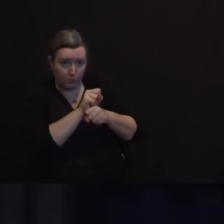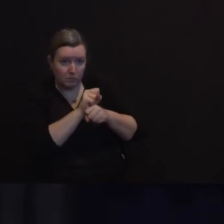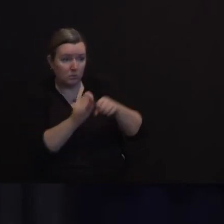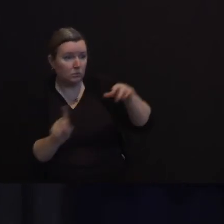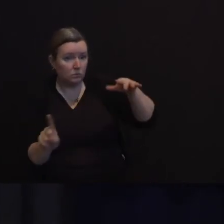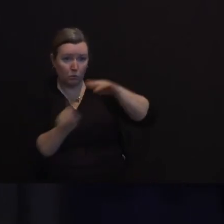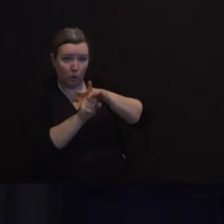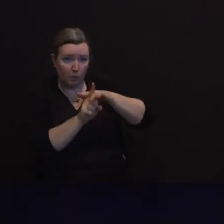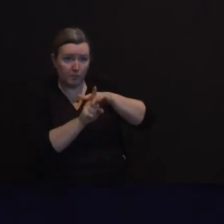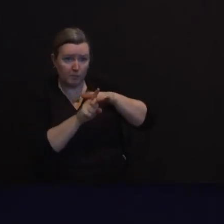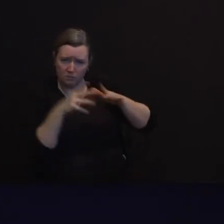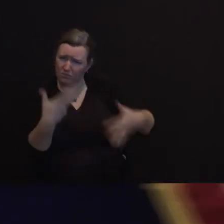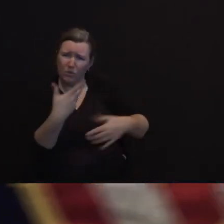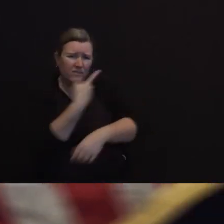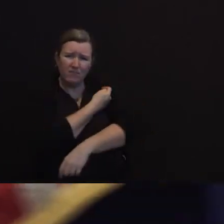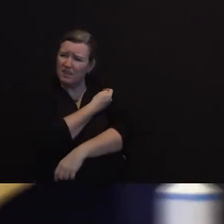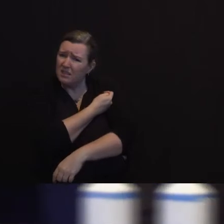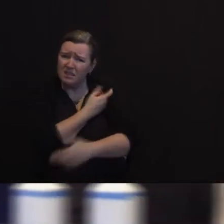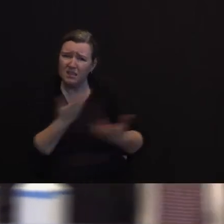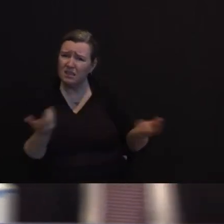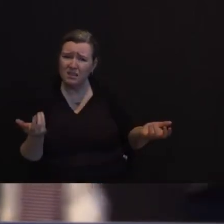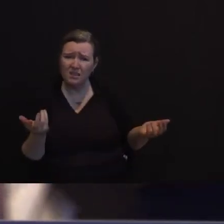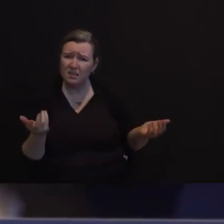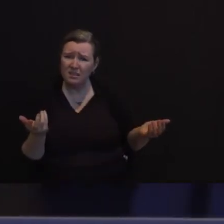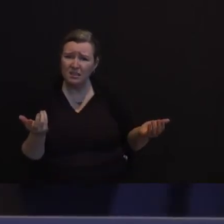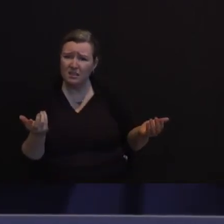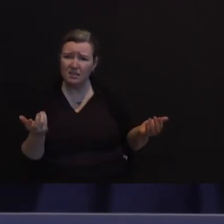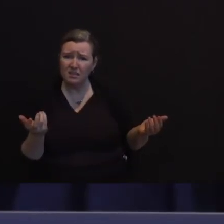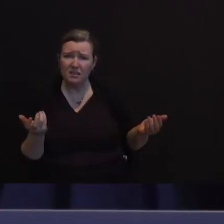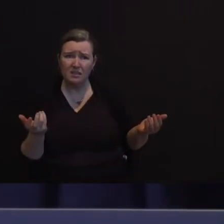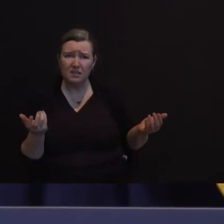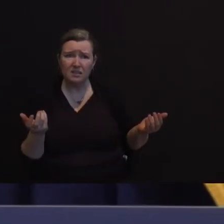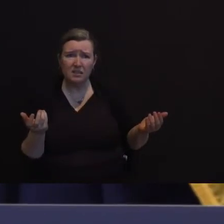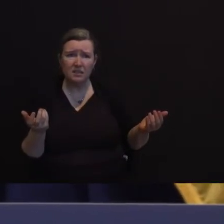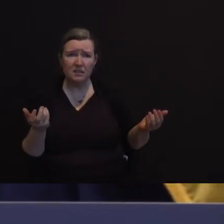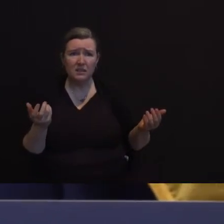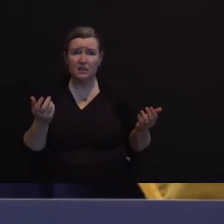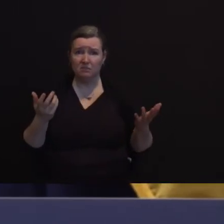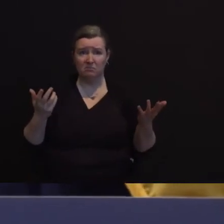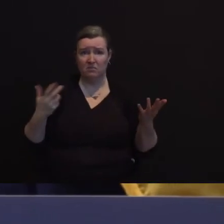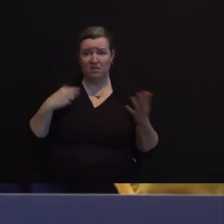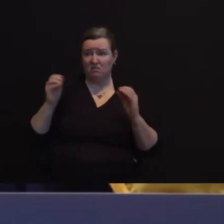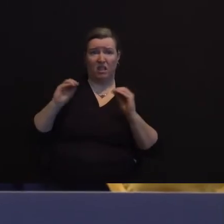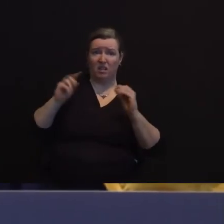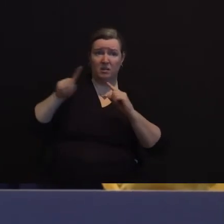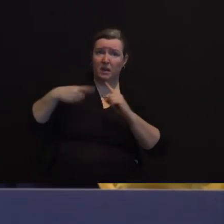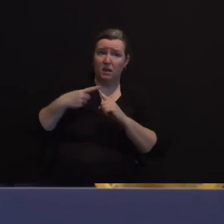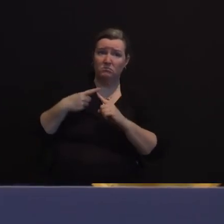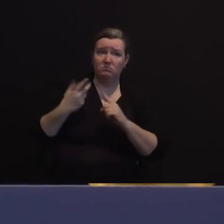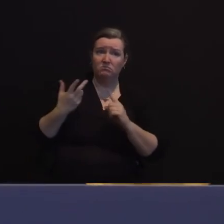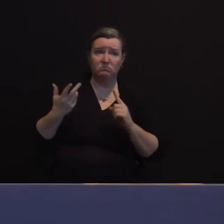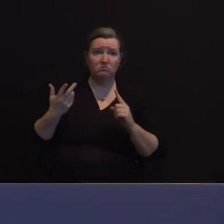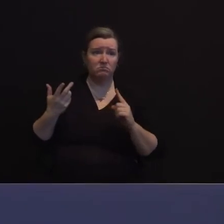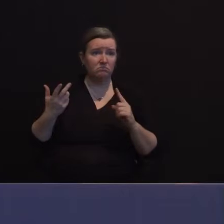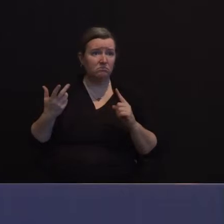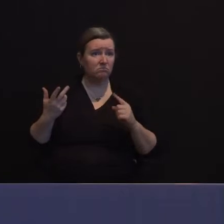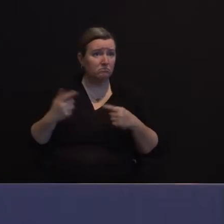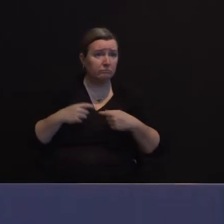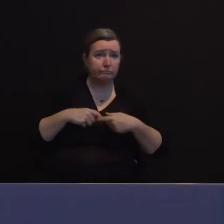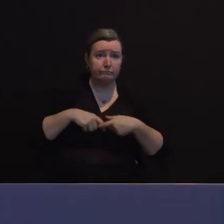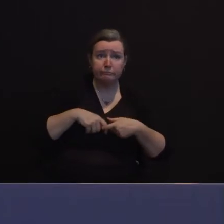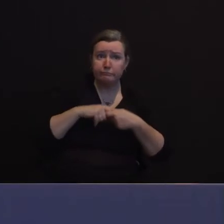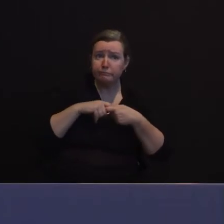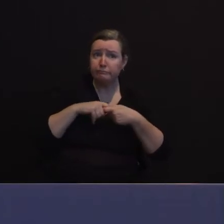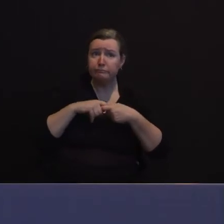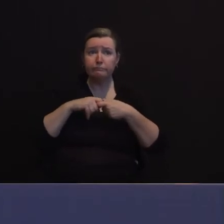That is mine as well. I've got nothing to report on the ban. Anything, Paramel, you want to add on the interstate sports? So the